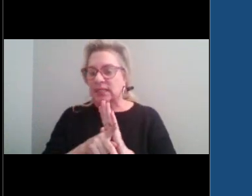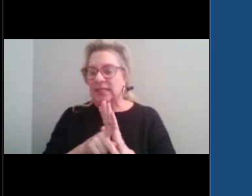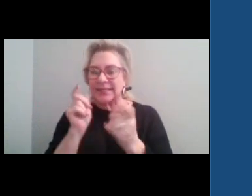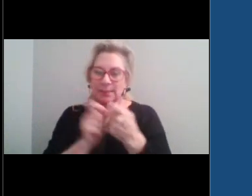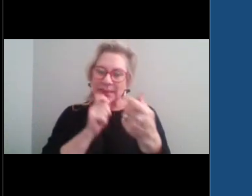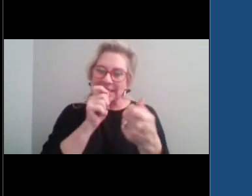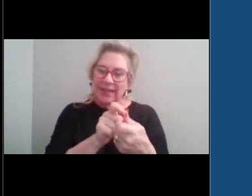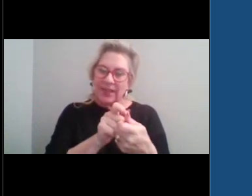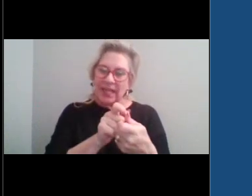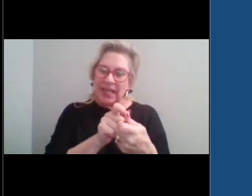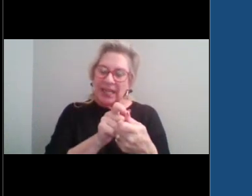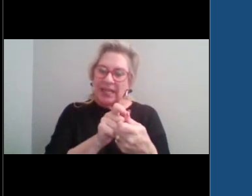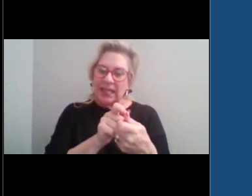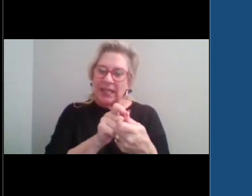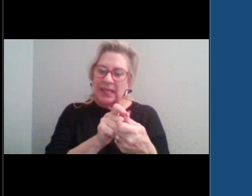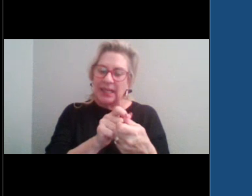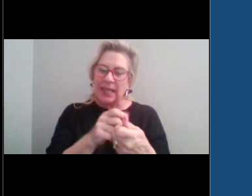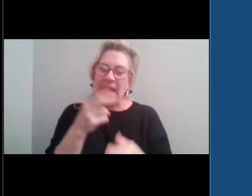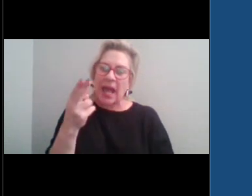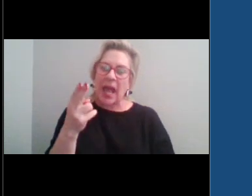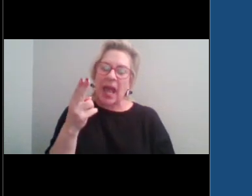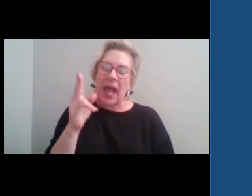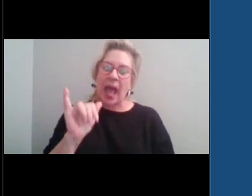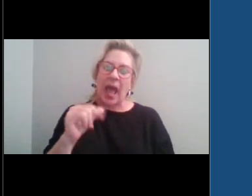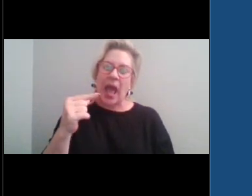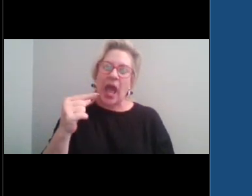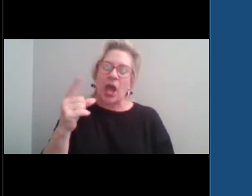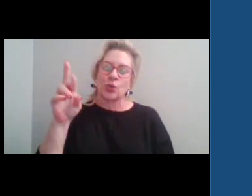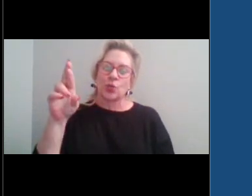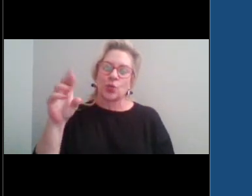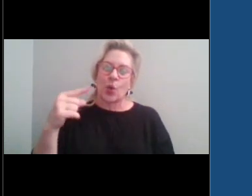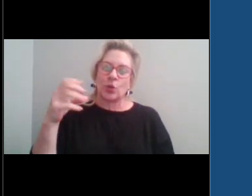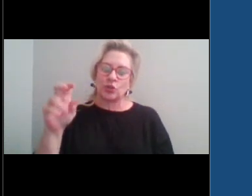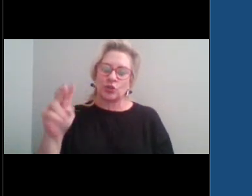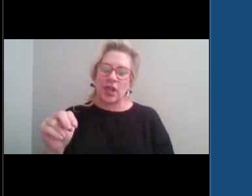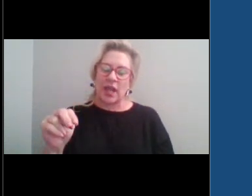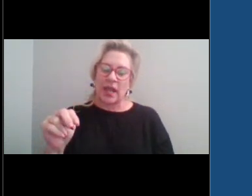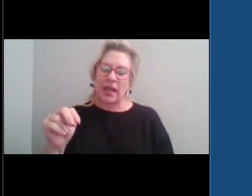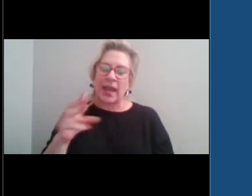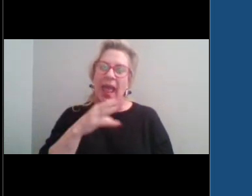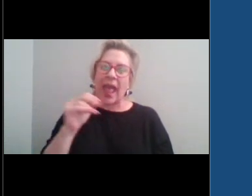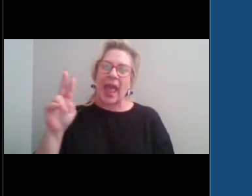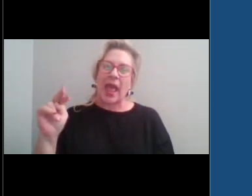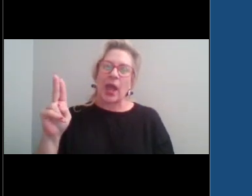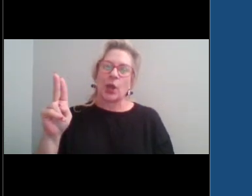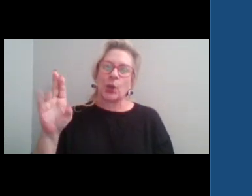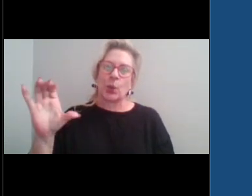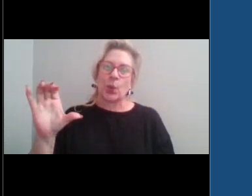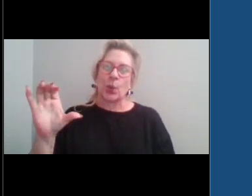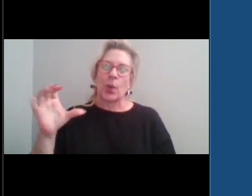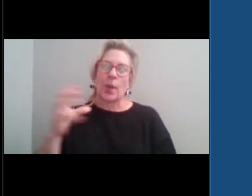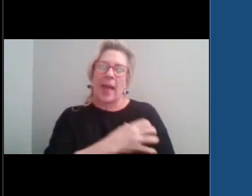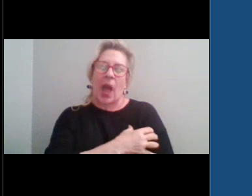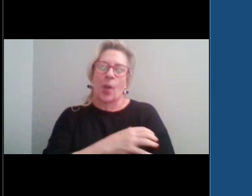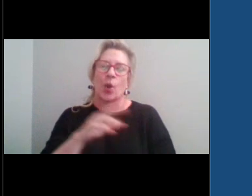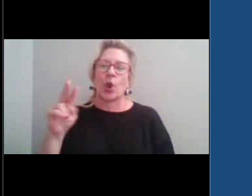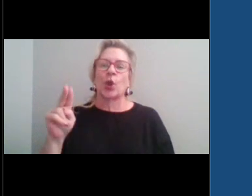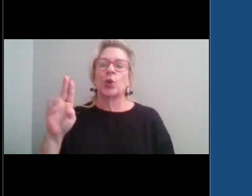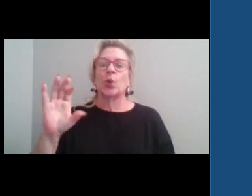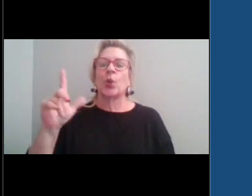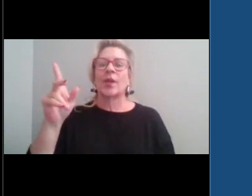specifically highlighting hydrogen fuel and nuclear power. And of course, as well, issues